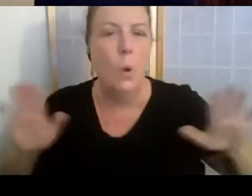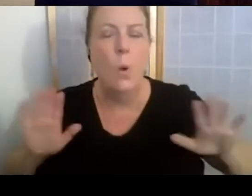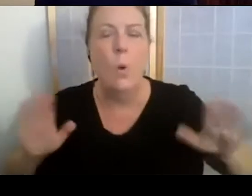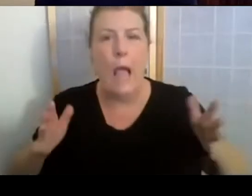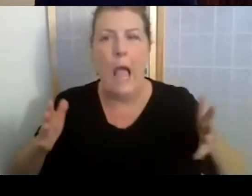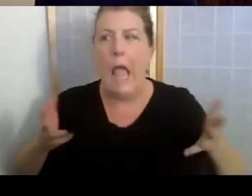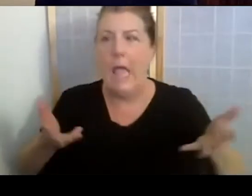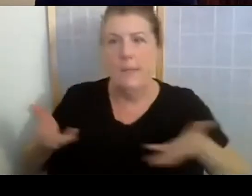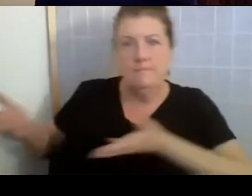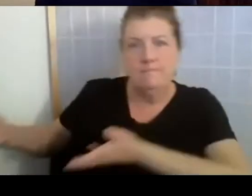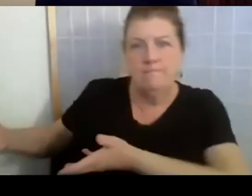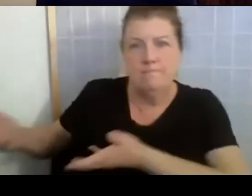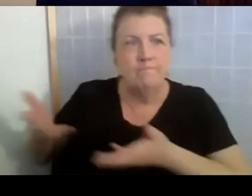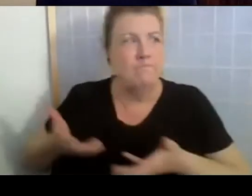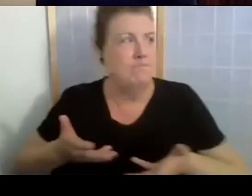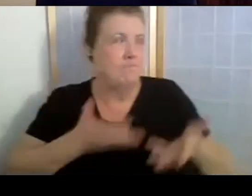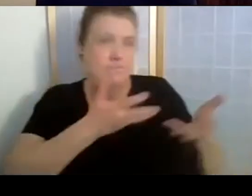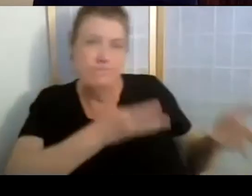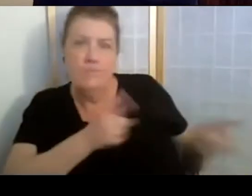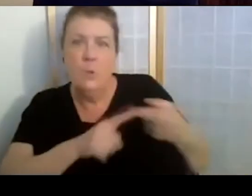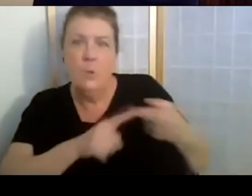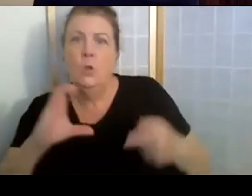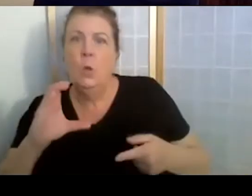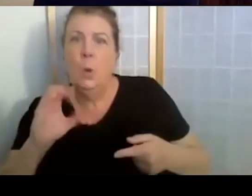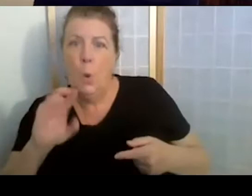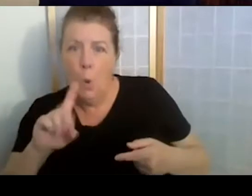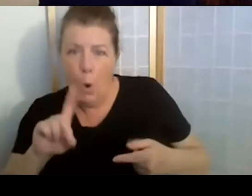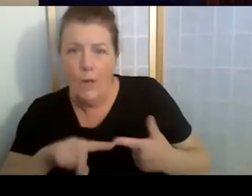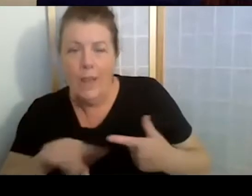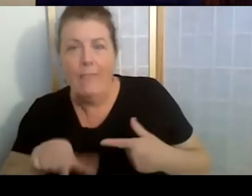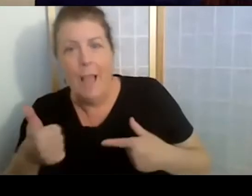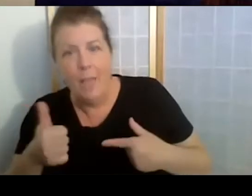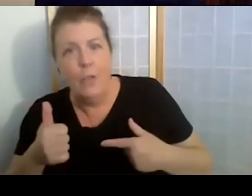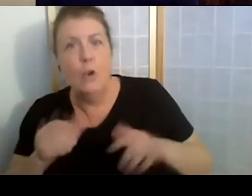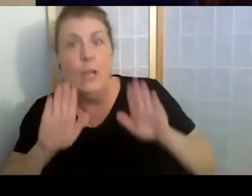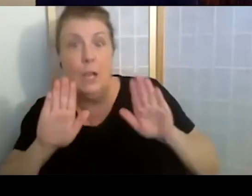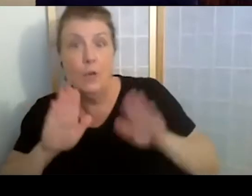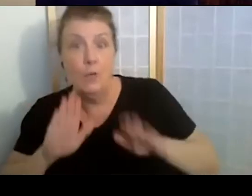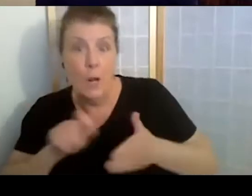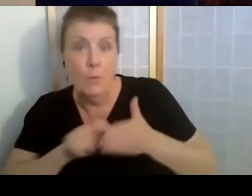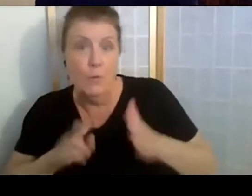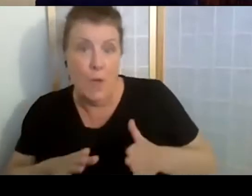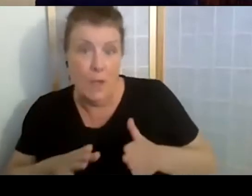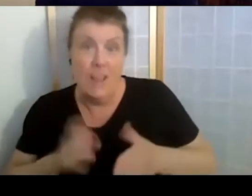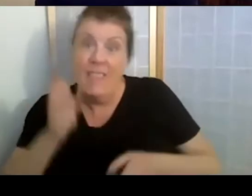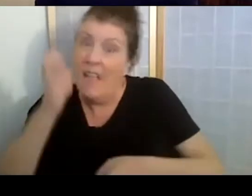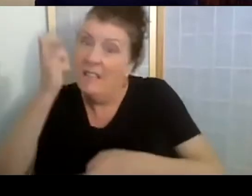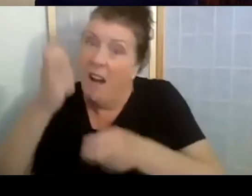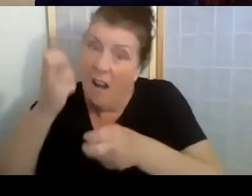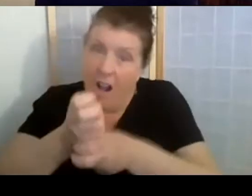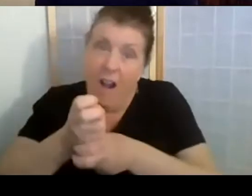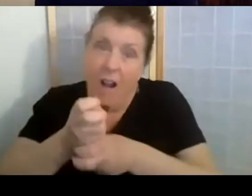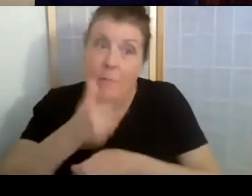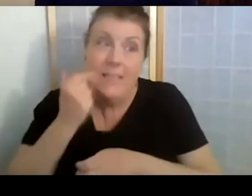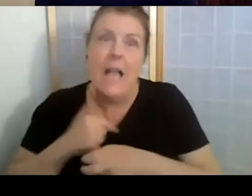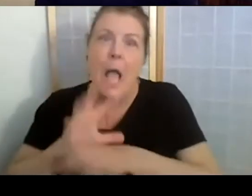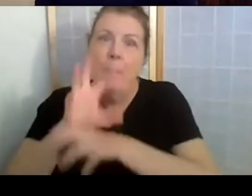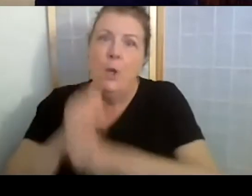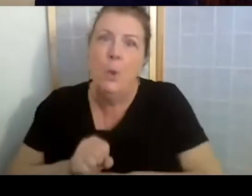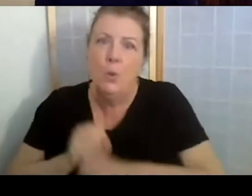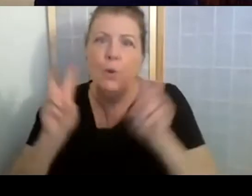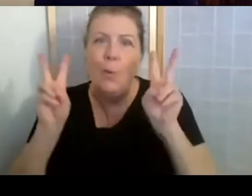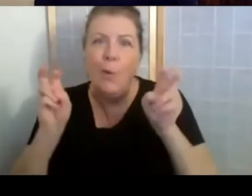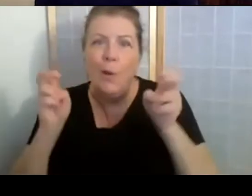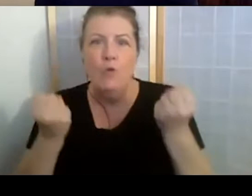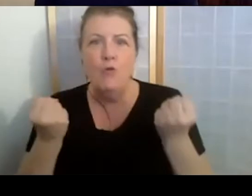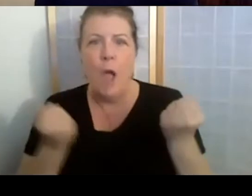to Cord and the other incredible writers in that room. And it was hard because I'm so used to driving. The only